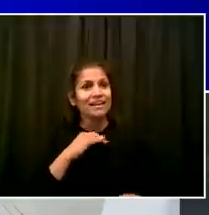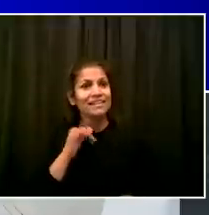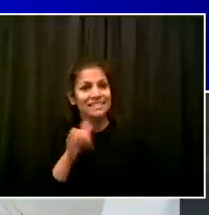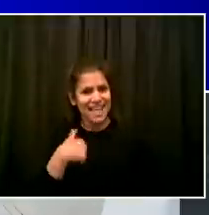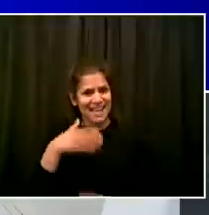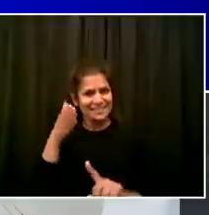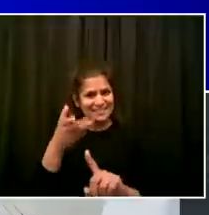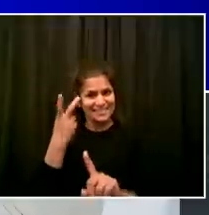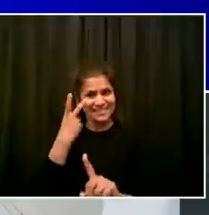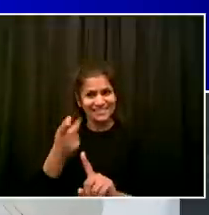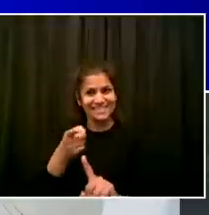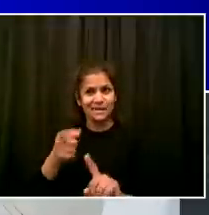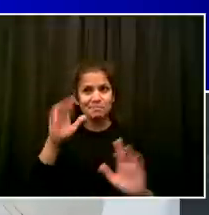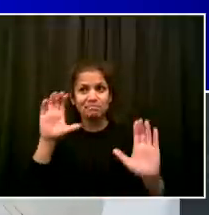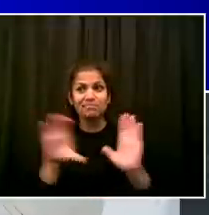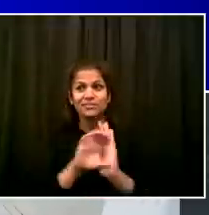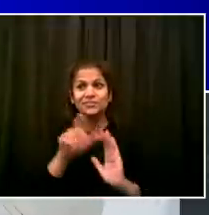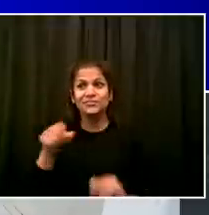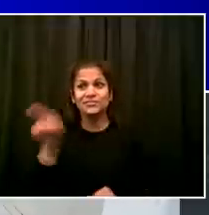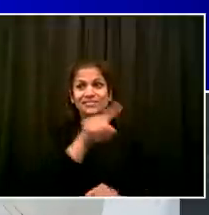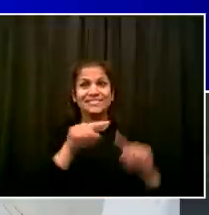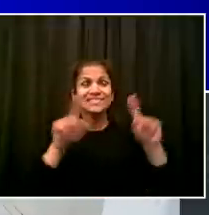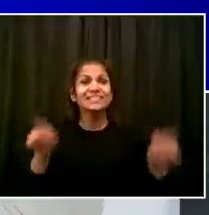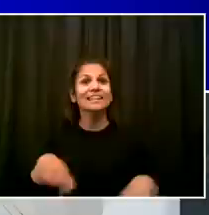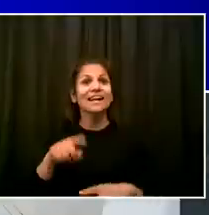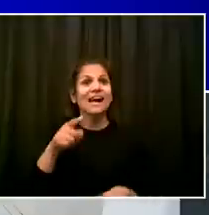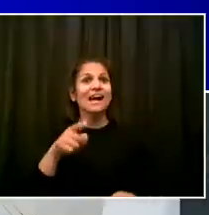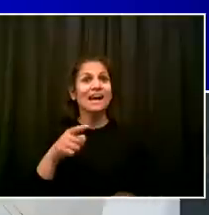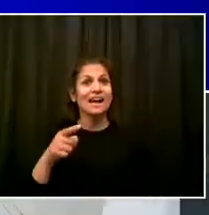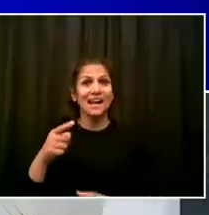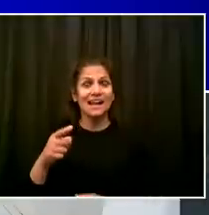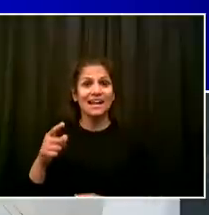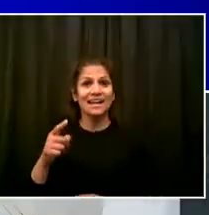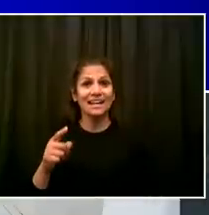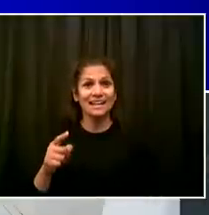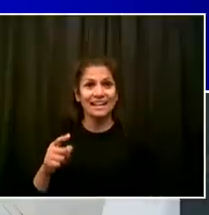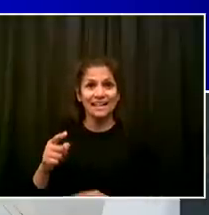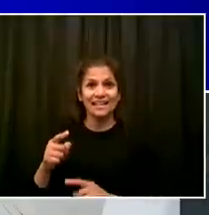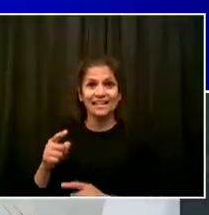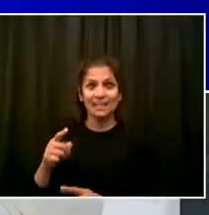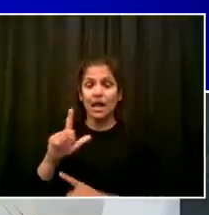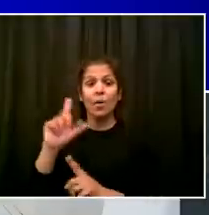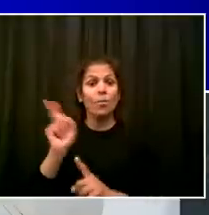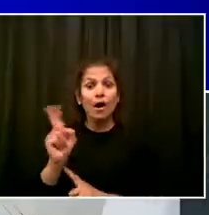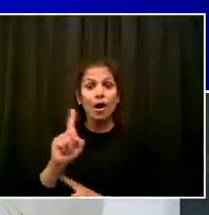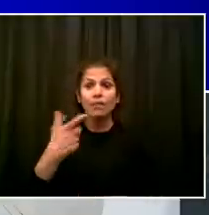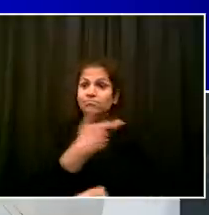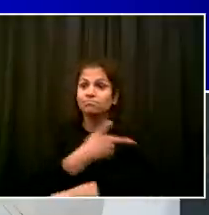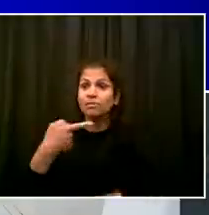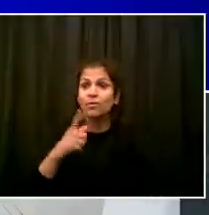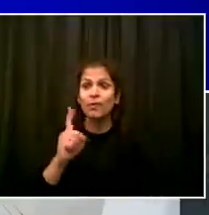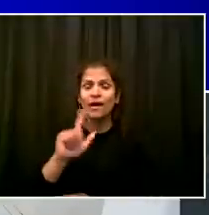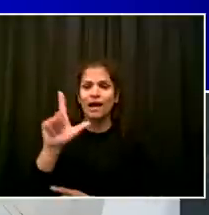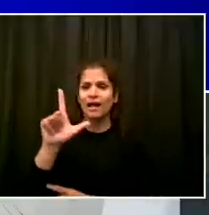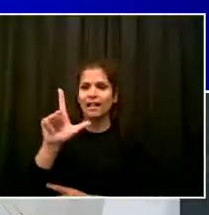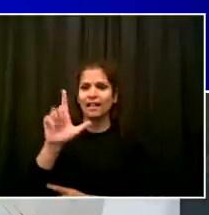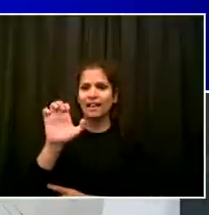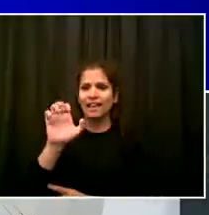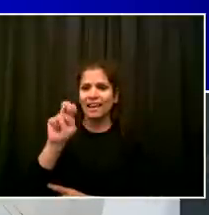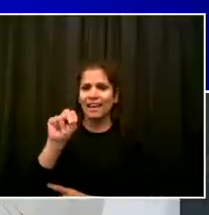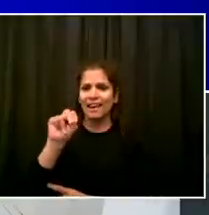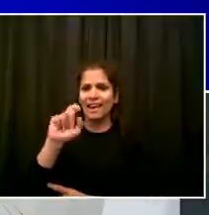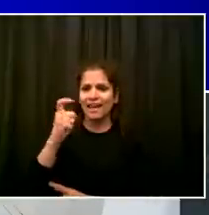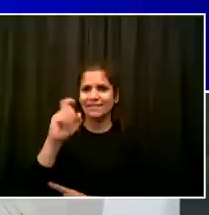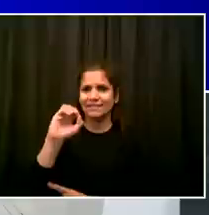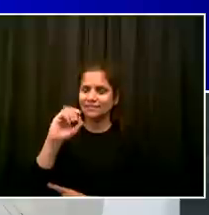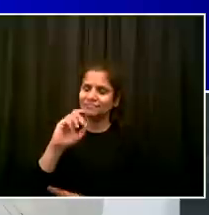And we need help. Let me give New Yorkers a goal, and we'll keep track of this goal with you. I'd like to see 1,000 New Yorkers a day give blood through